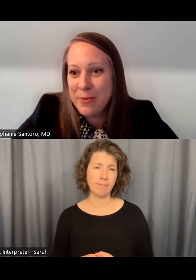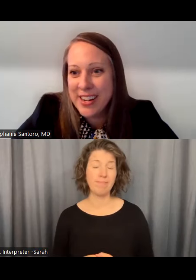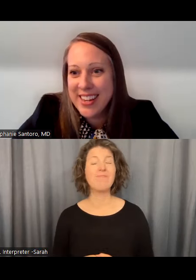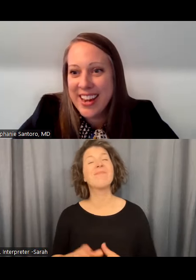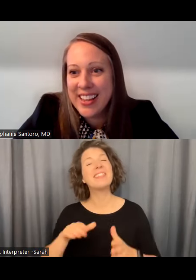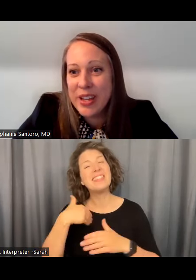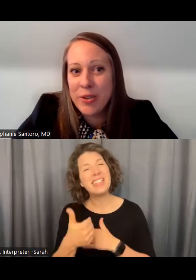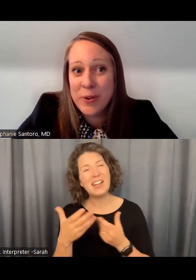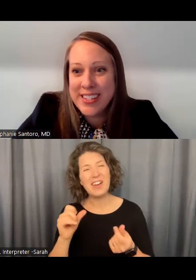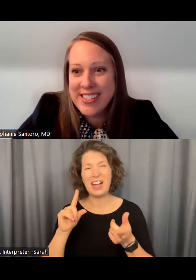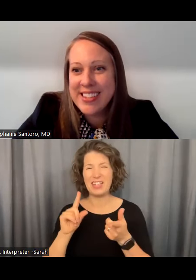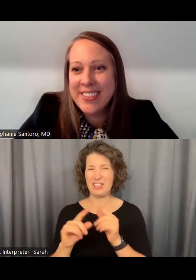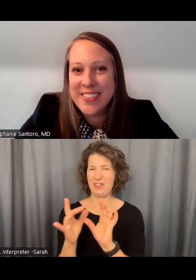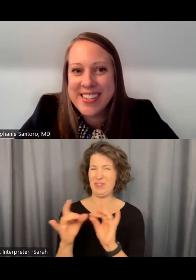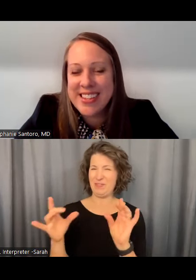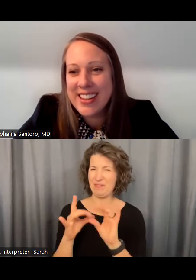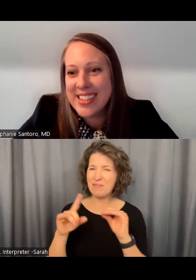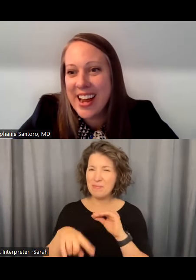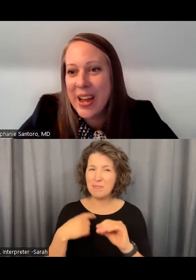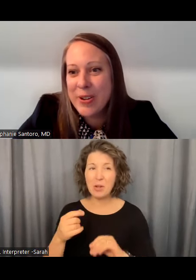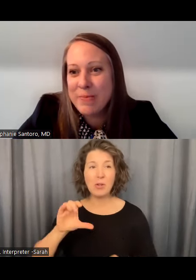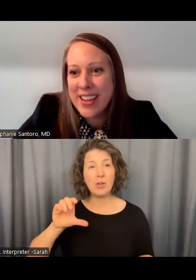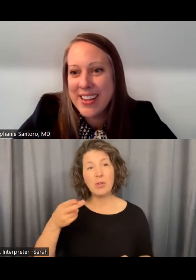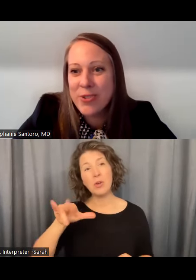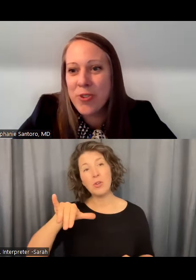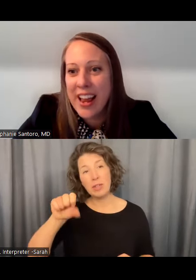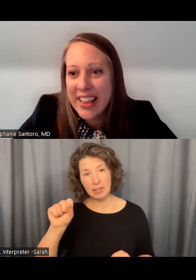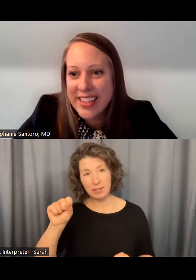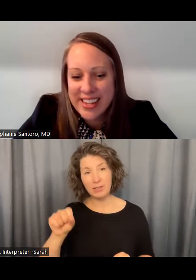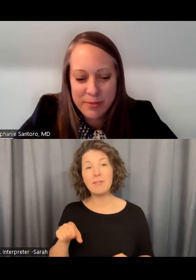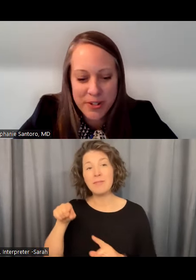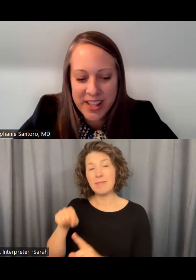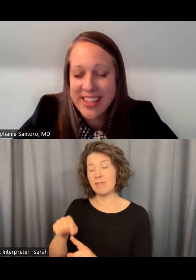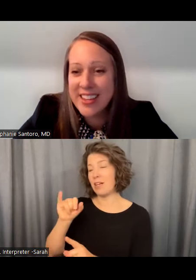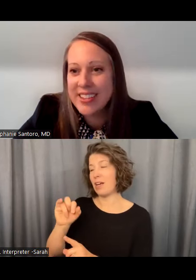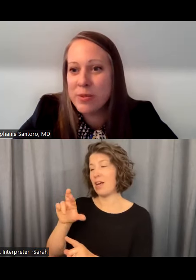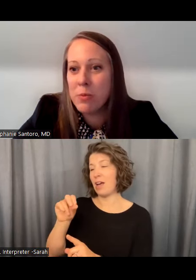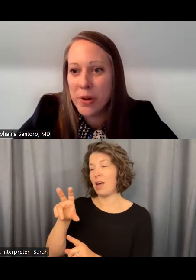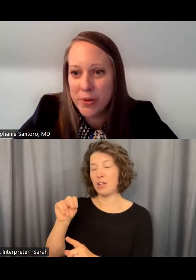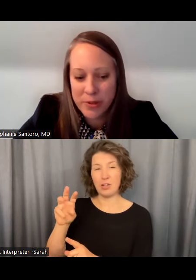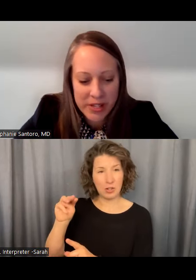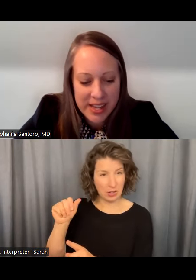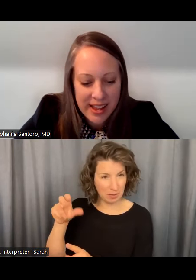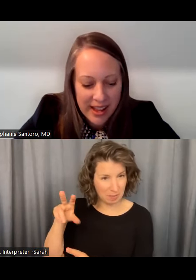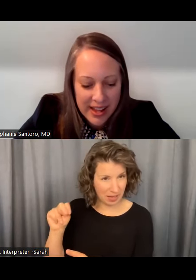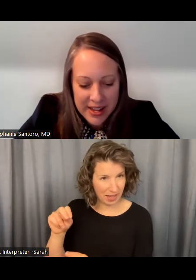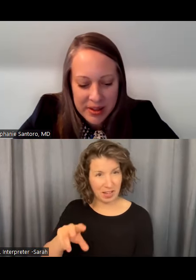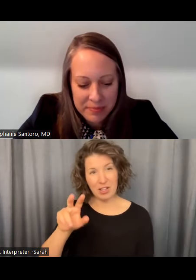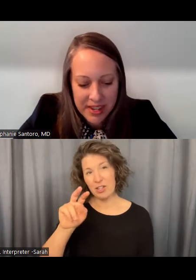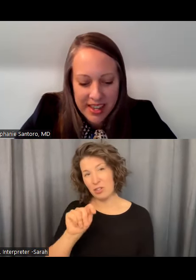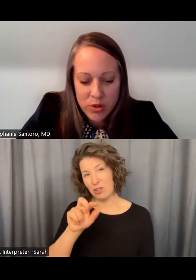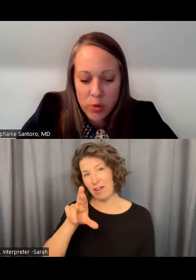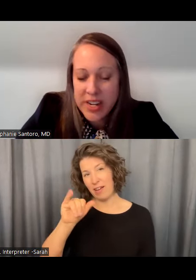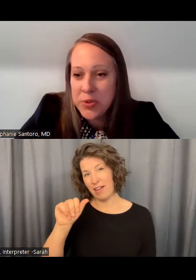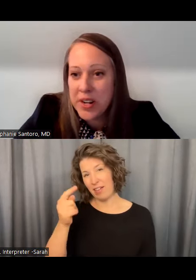Next, I wanted to highlight Chris. Chris is an Ironman triathlete, which I think is wonderful.